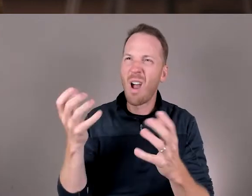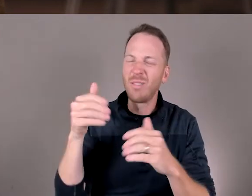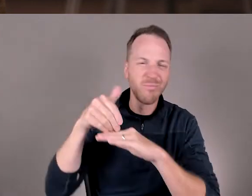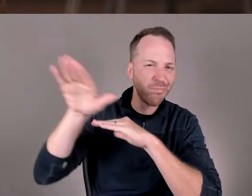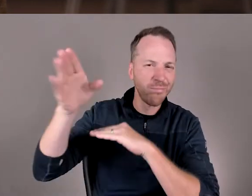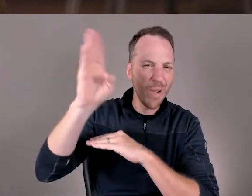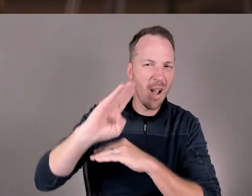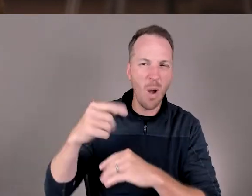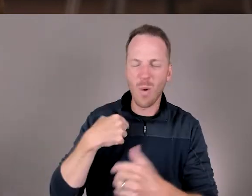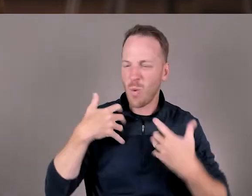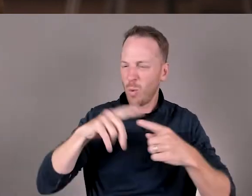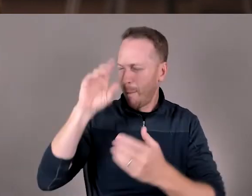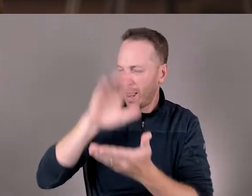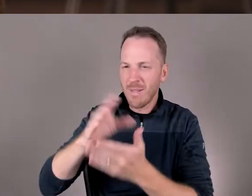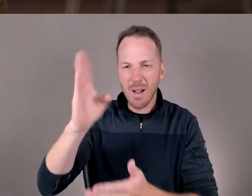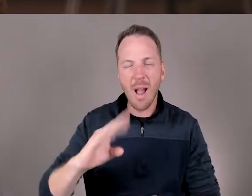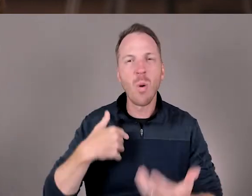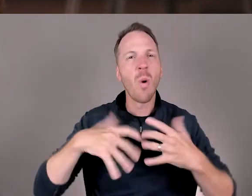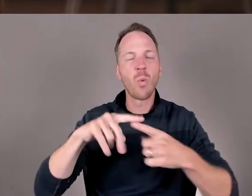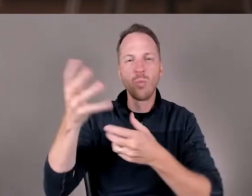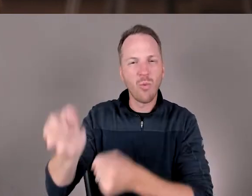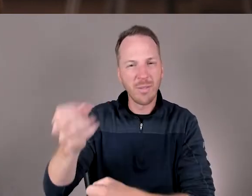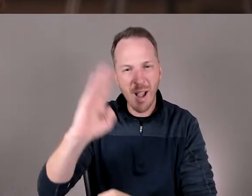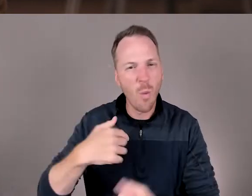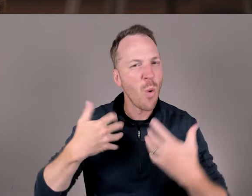We don't want to believe in God. We don't want to trust